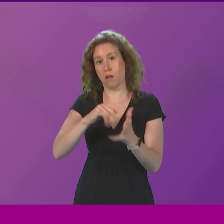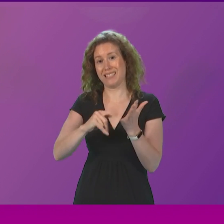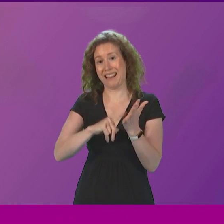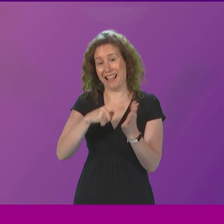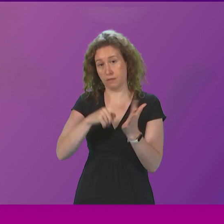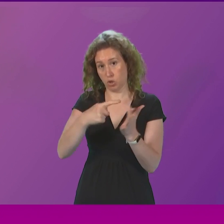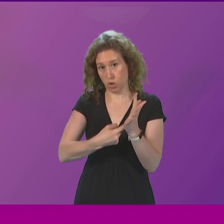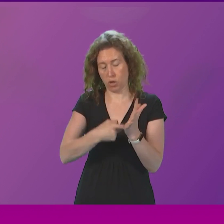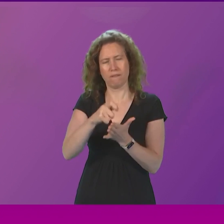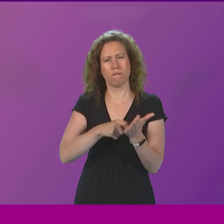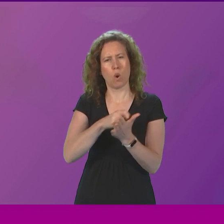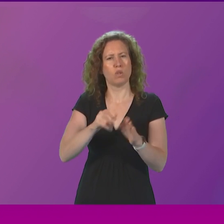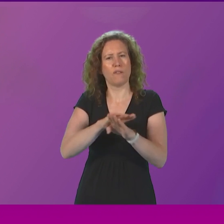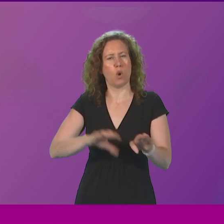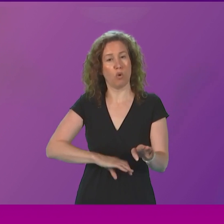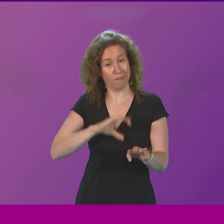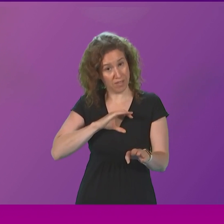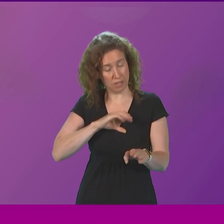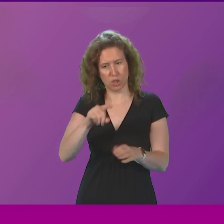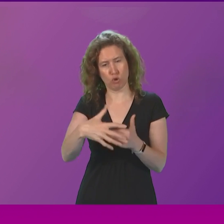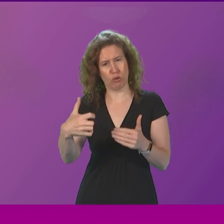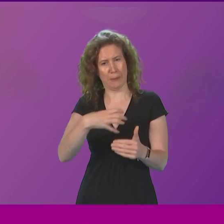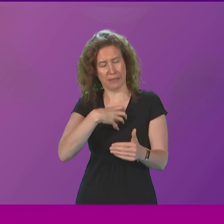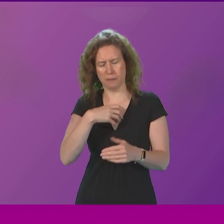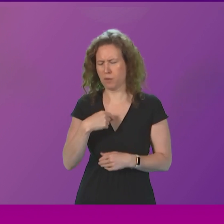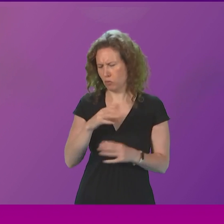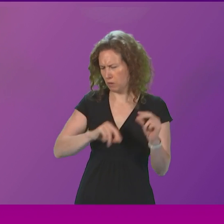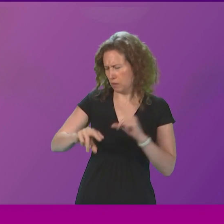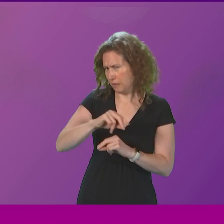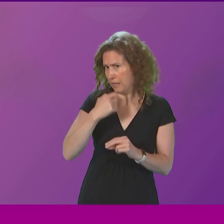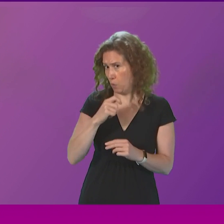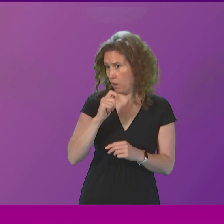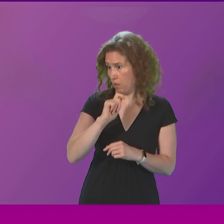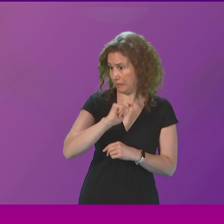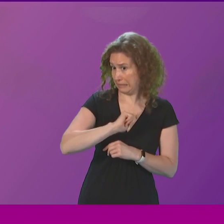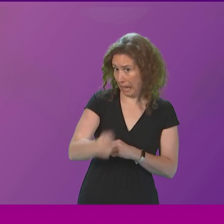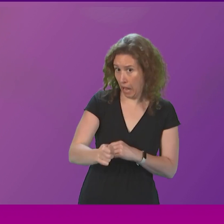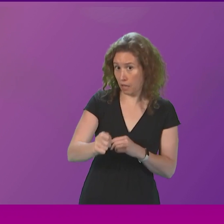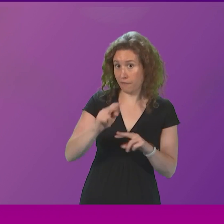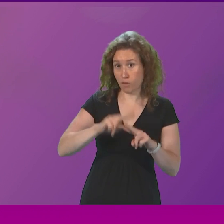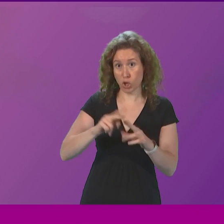confidence. There are reports that he's going to sack Fergus Ewing because of this. Is he?